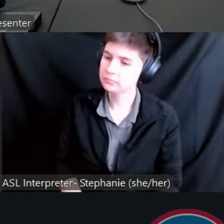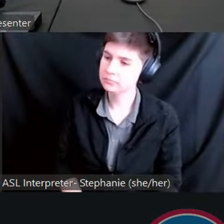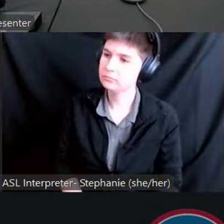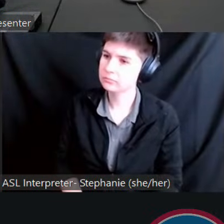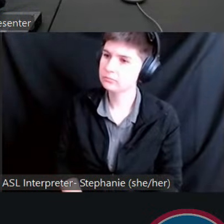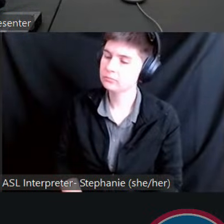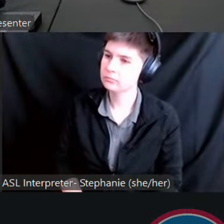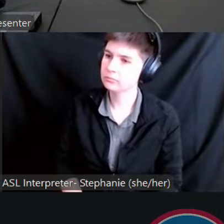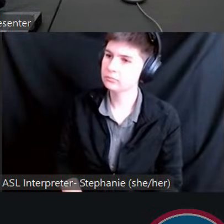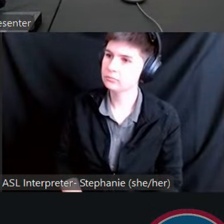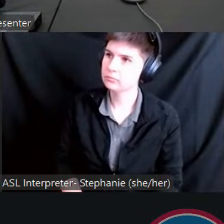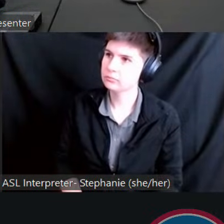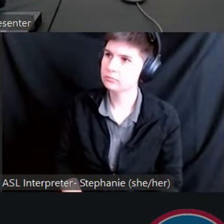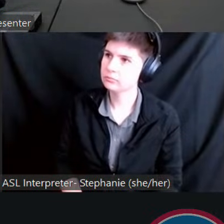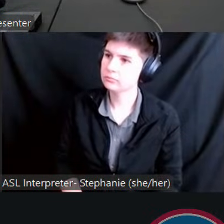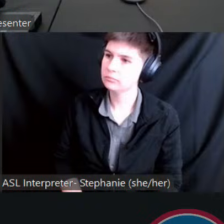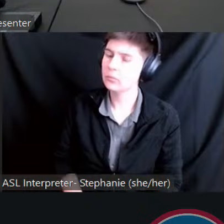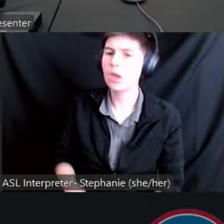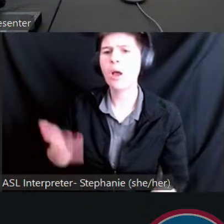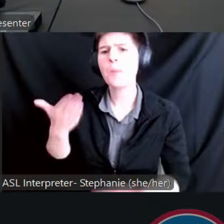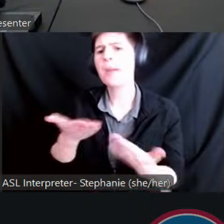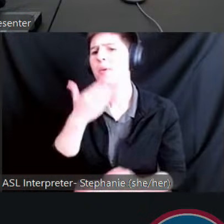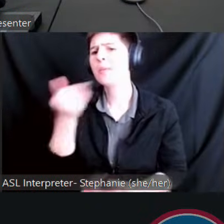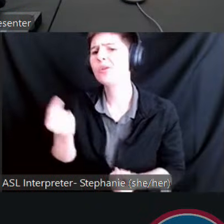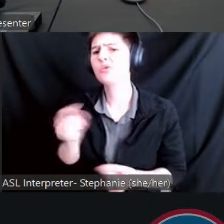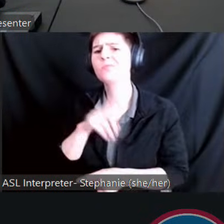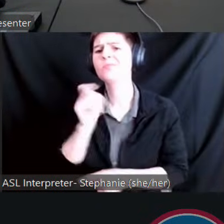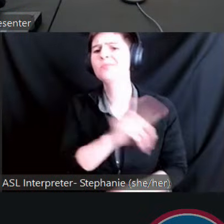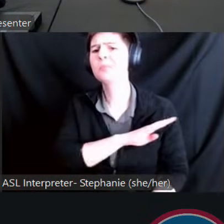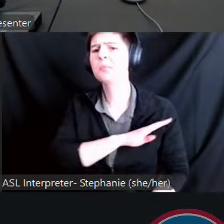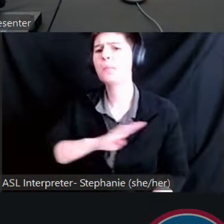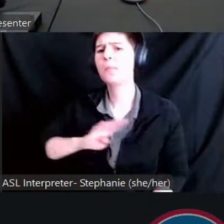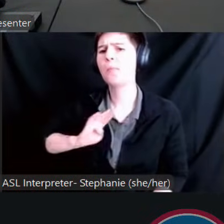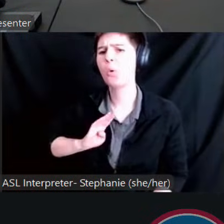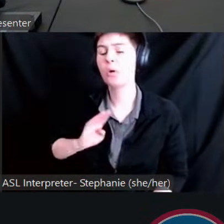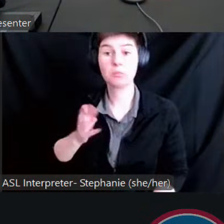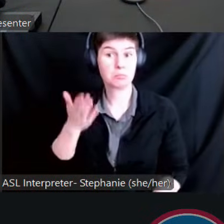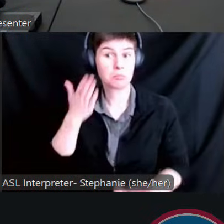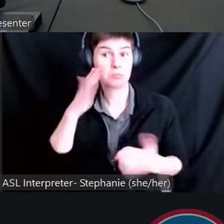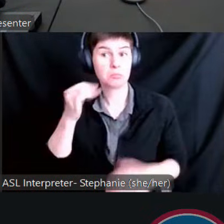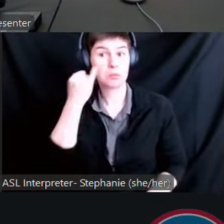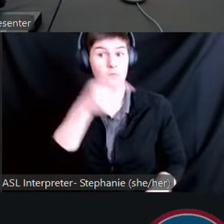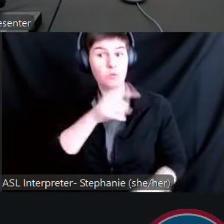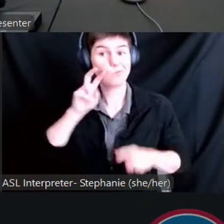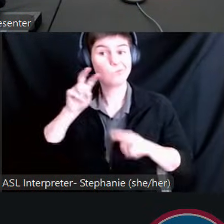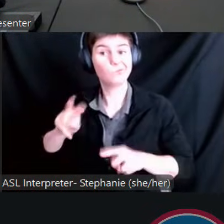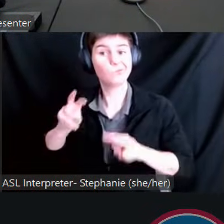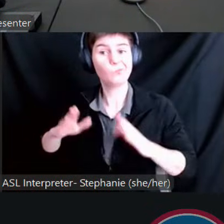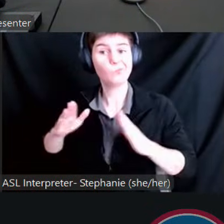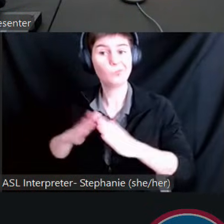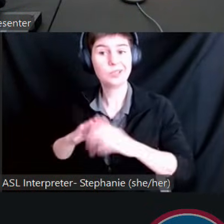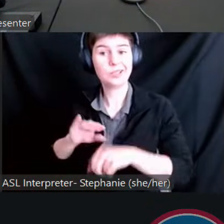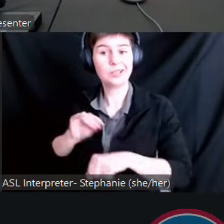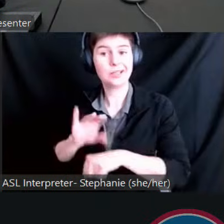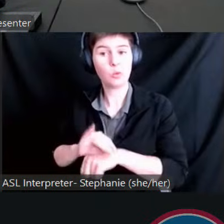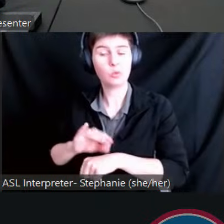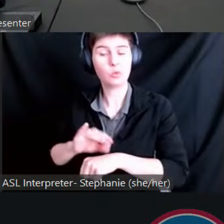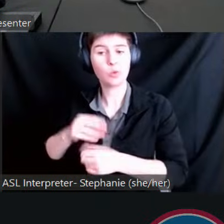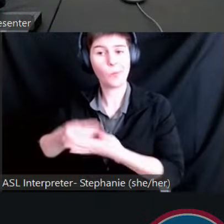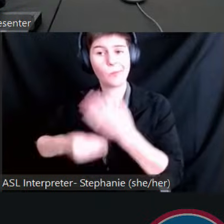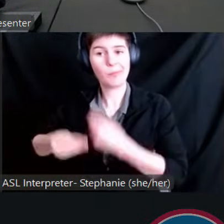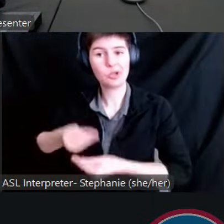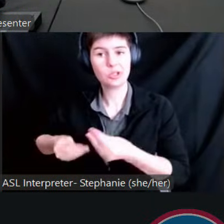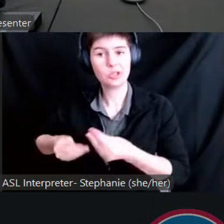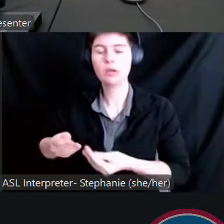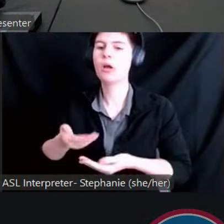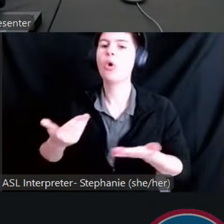maybe this might be some information for the board. Actually, I don't know how closely y'all are keeping up with city council budget negotiations, but there's some new publicly available